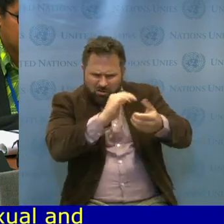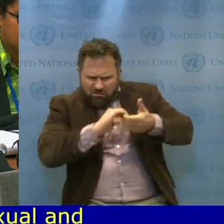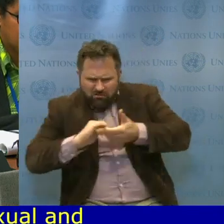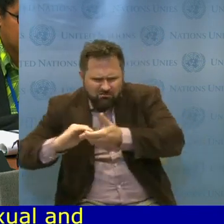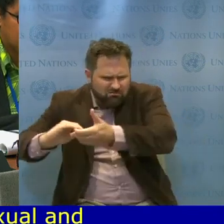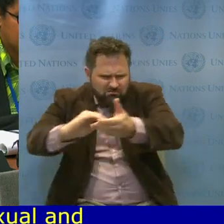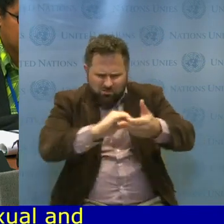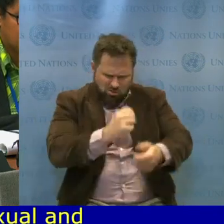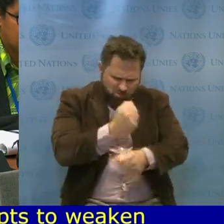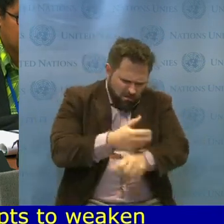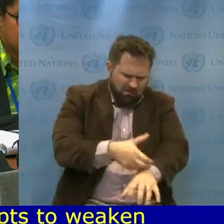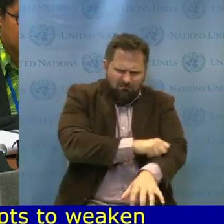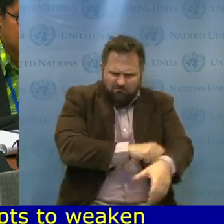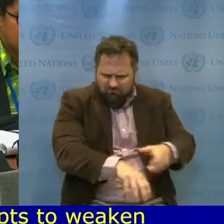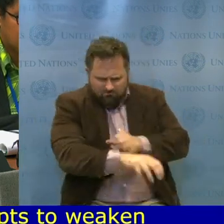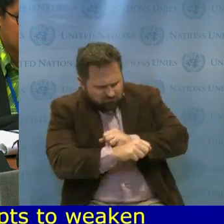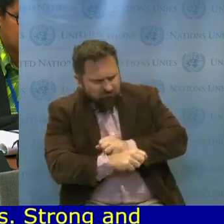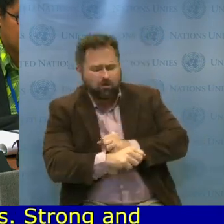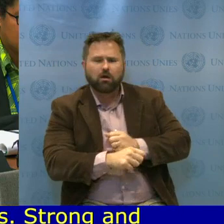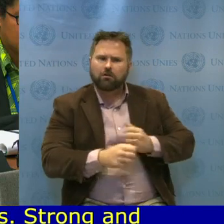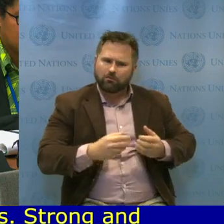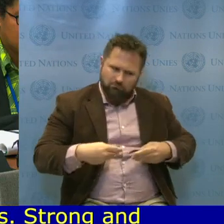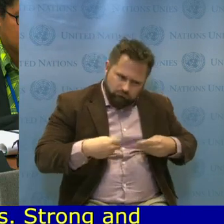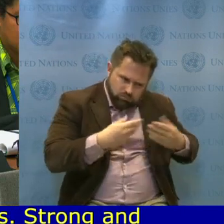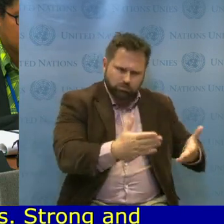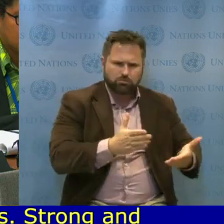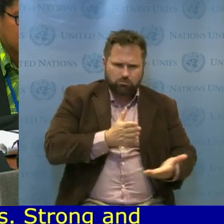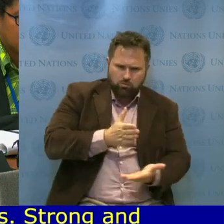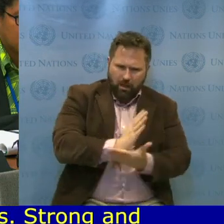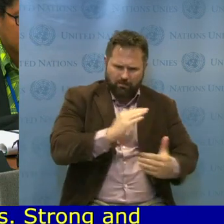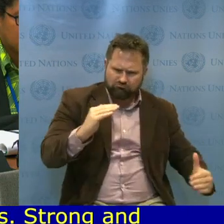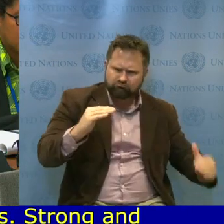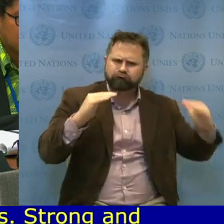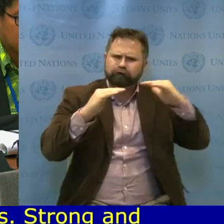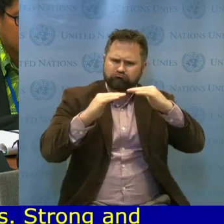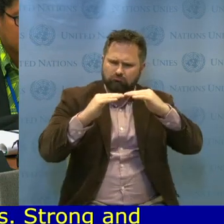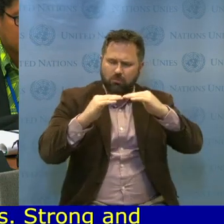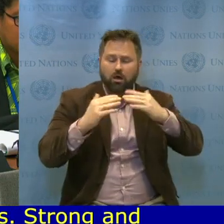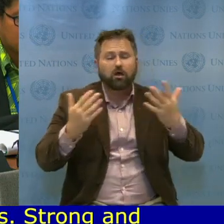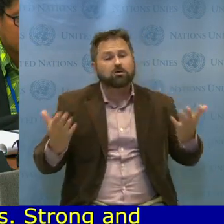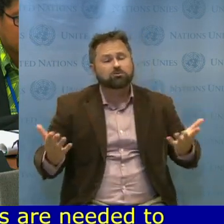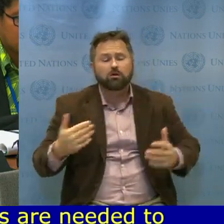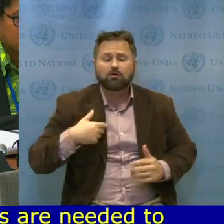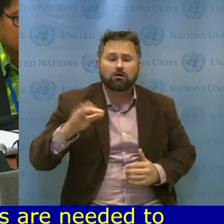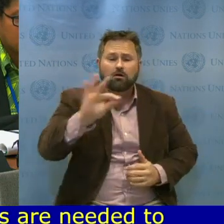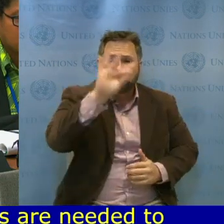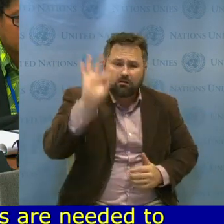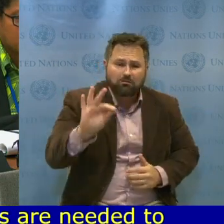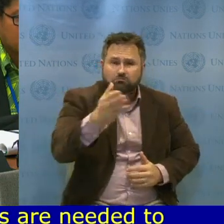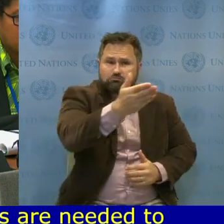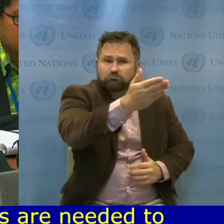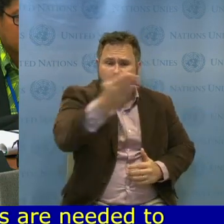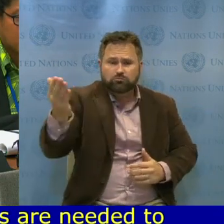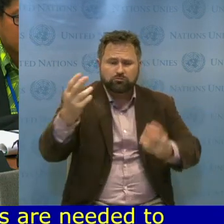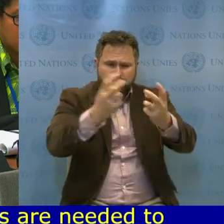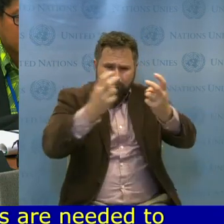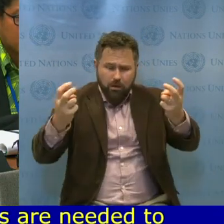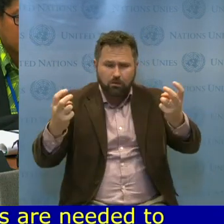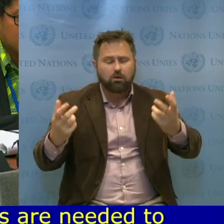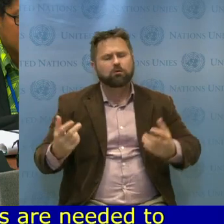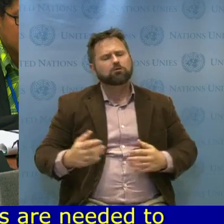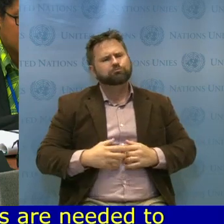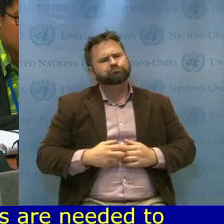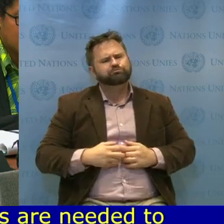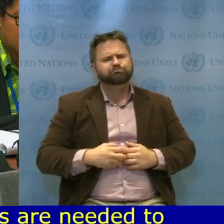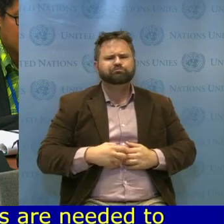all. Therefore, my question to the panel is, what could state parties do to ensure